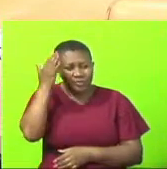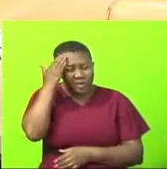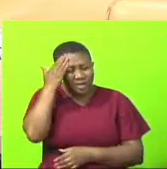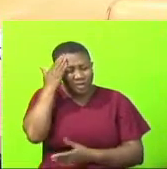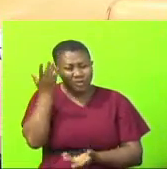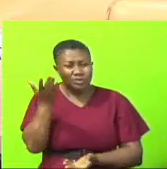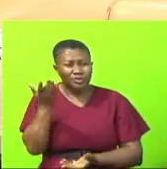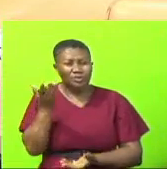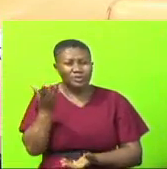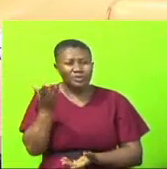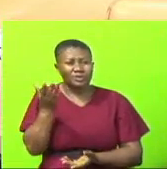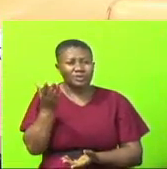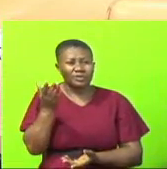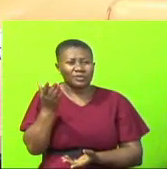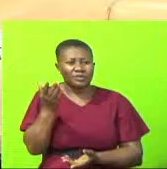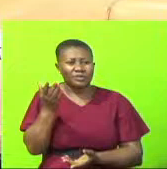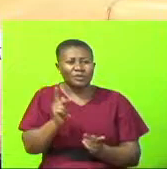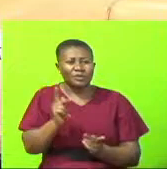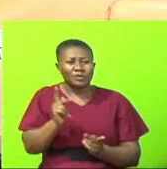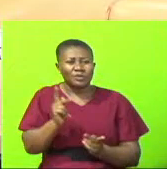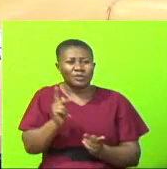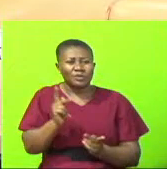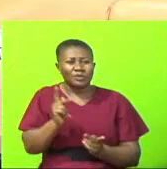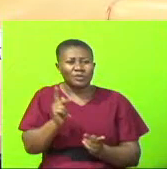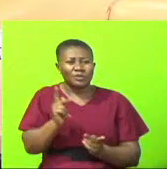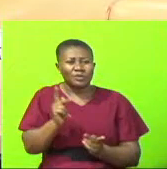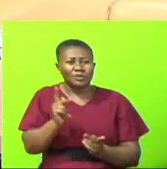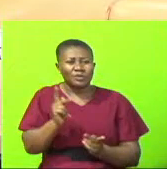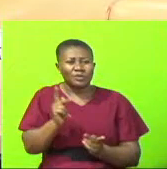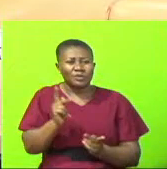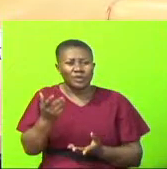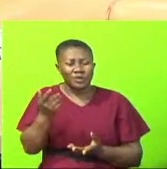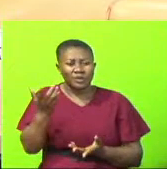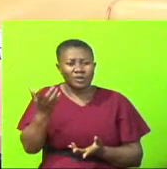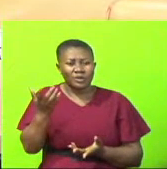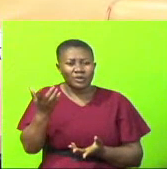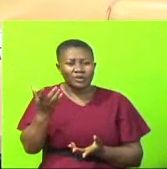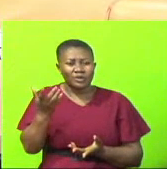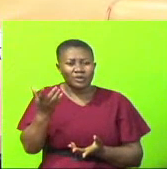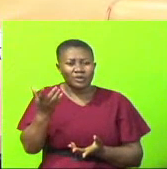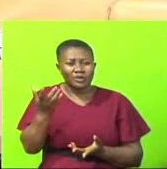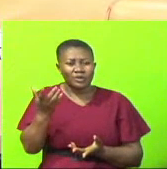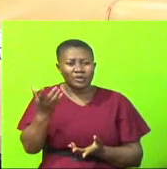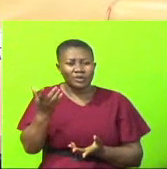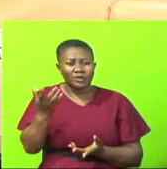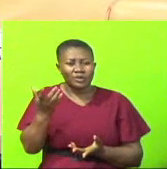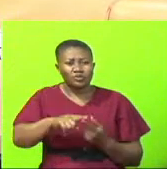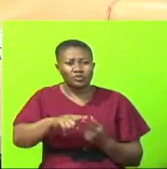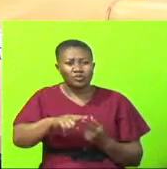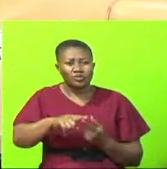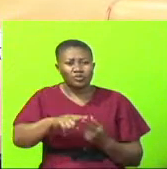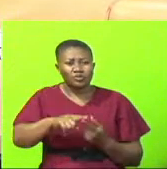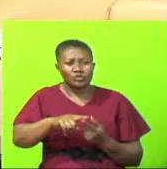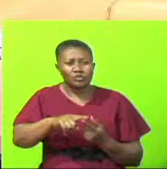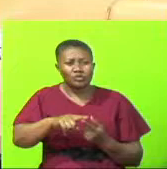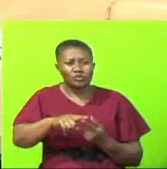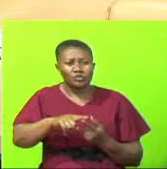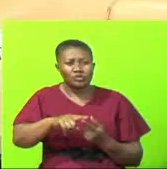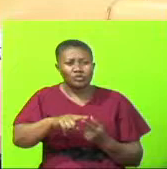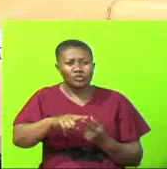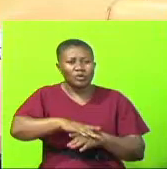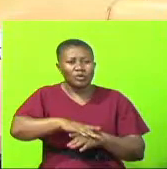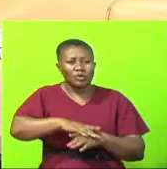procedure. People have urged you to rely on the decision of